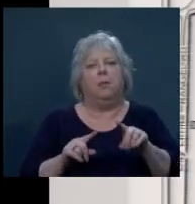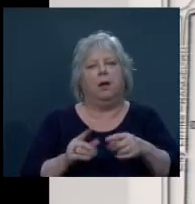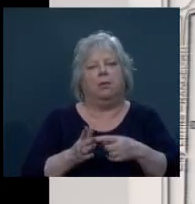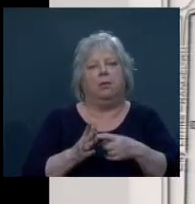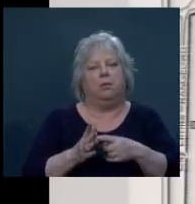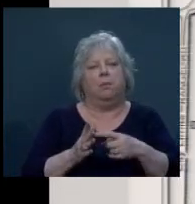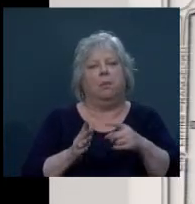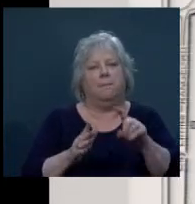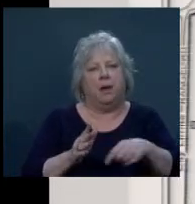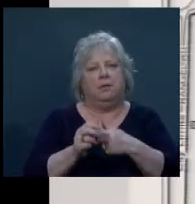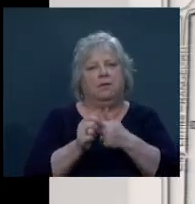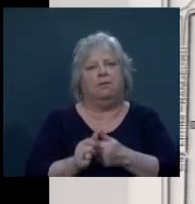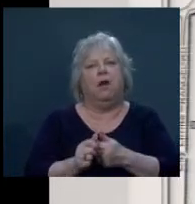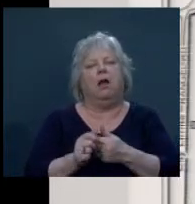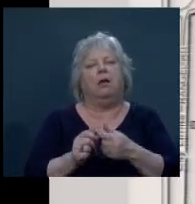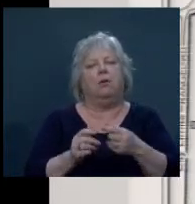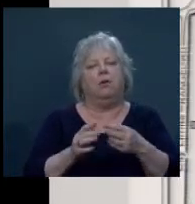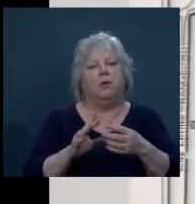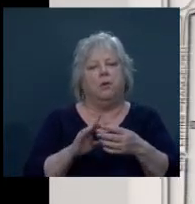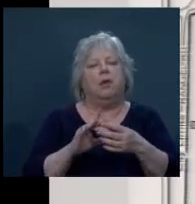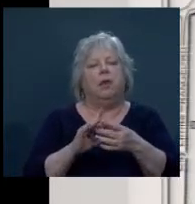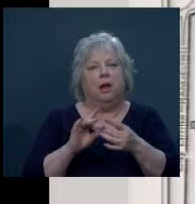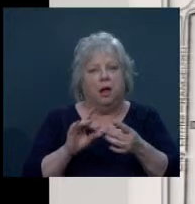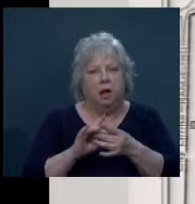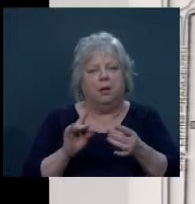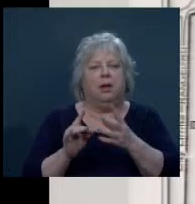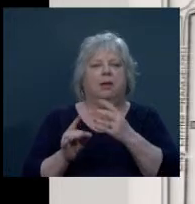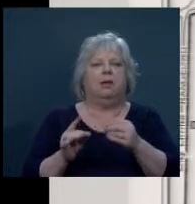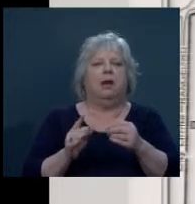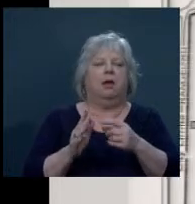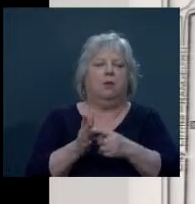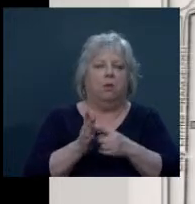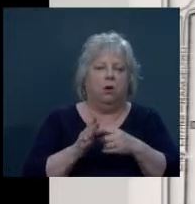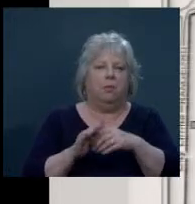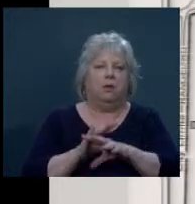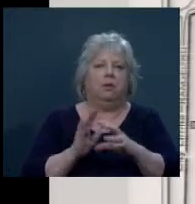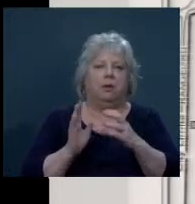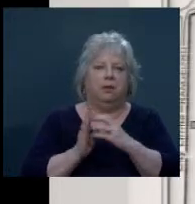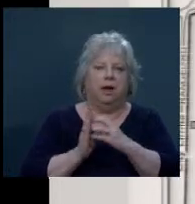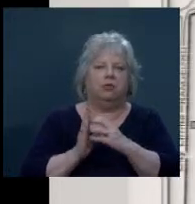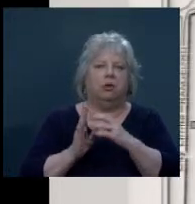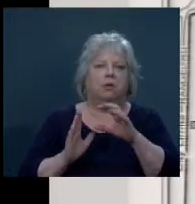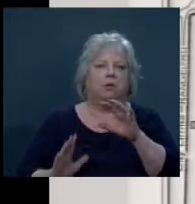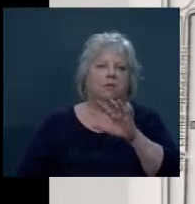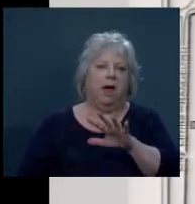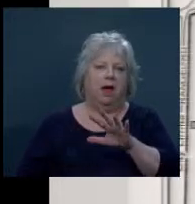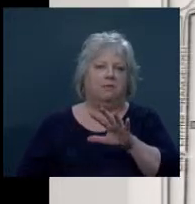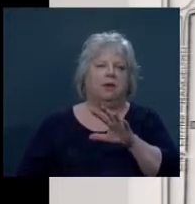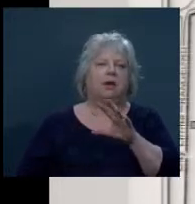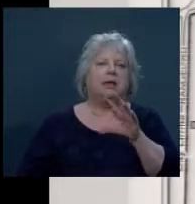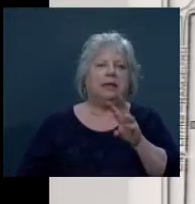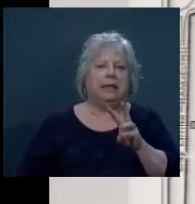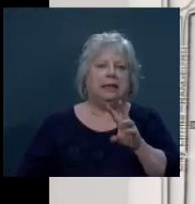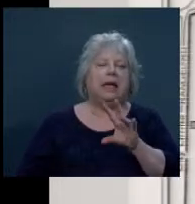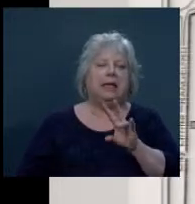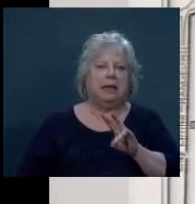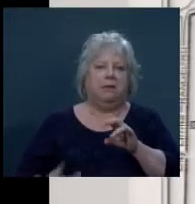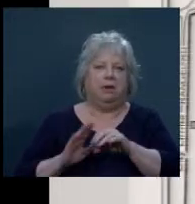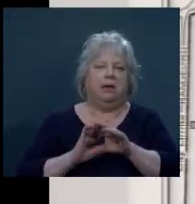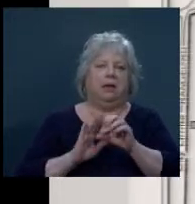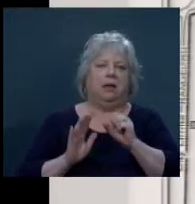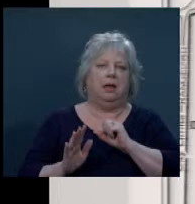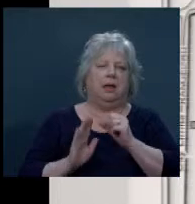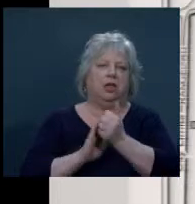following conditions. Compliance with the comments and conditions outlined in sections 5, 6, and 7 of the agenda staff